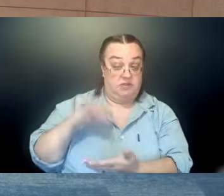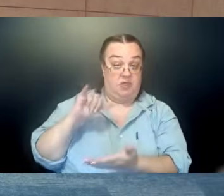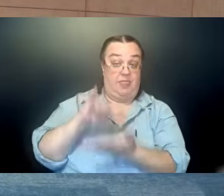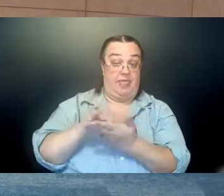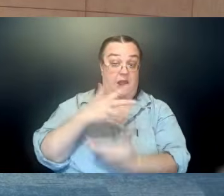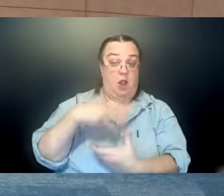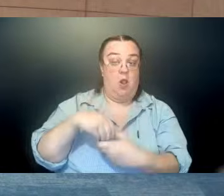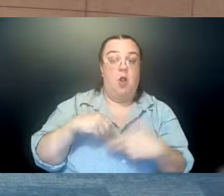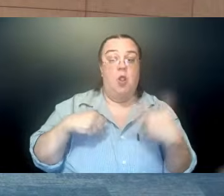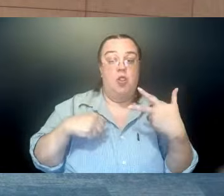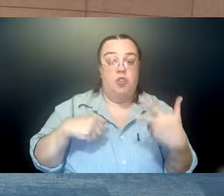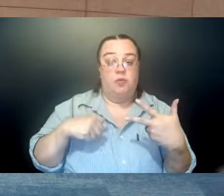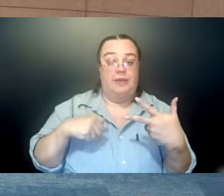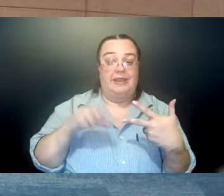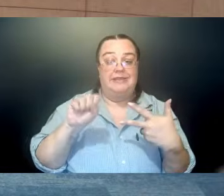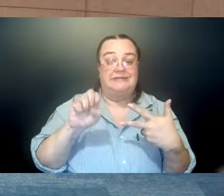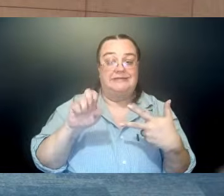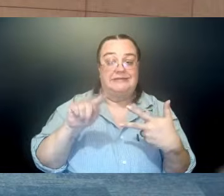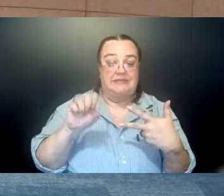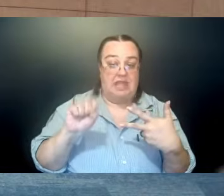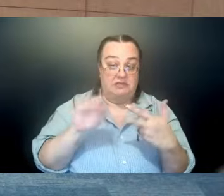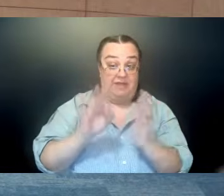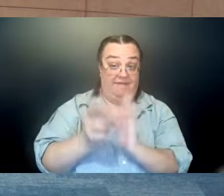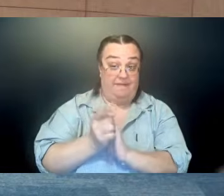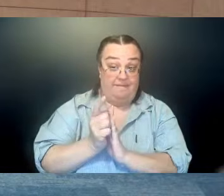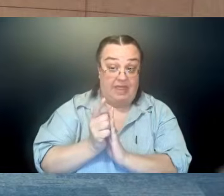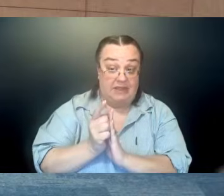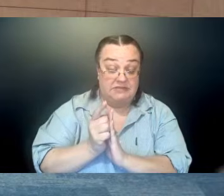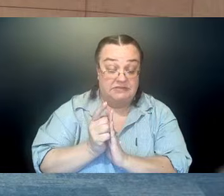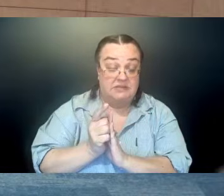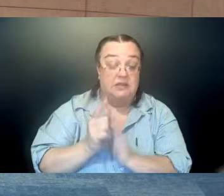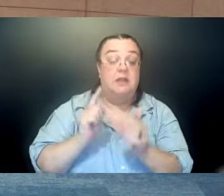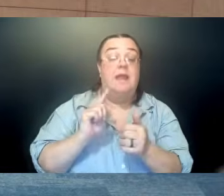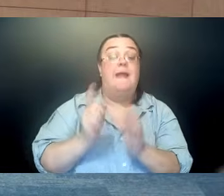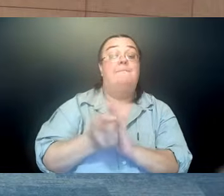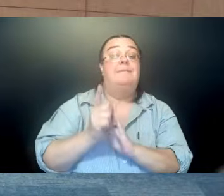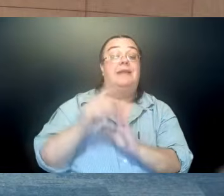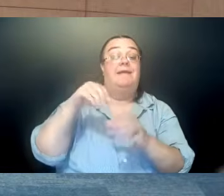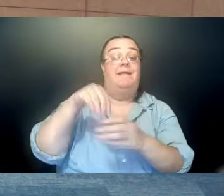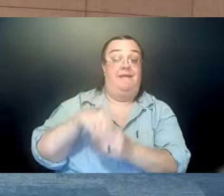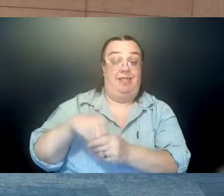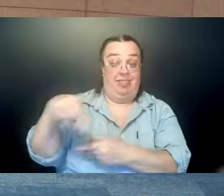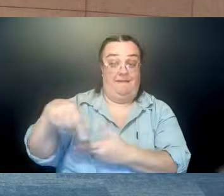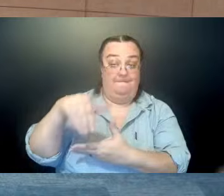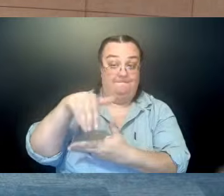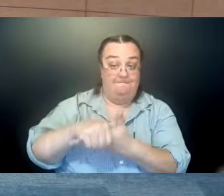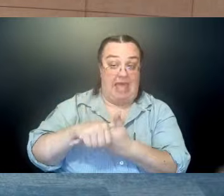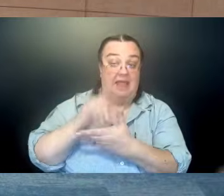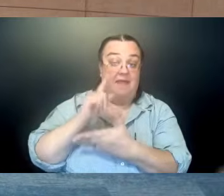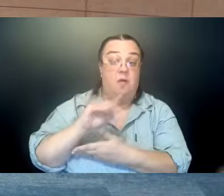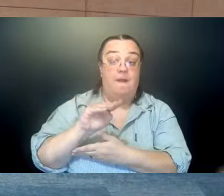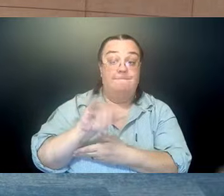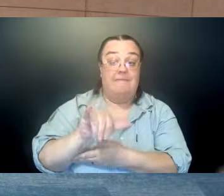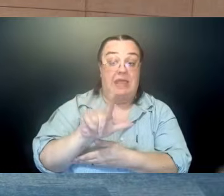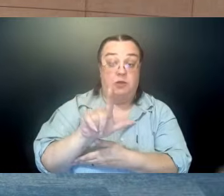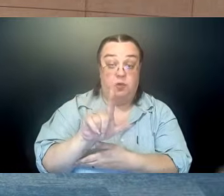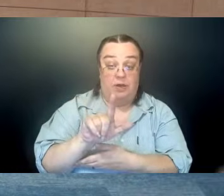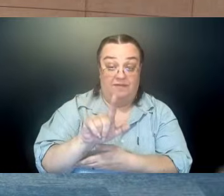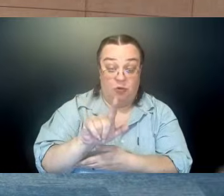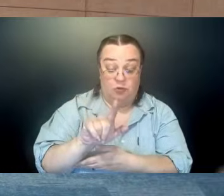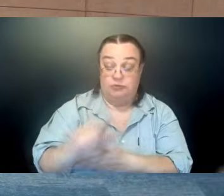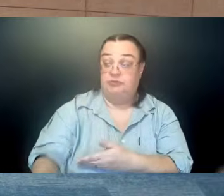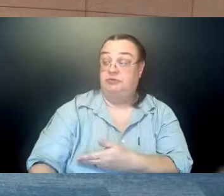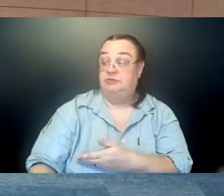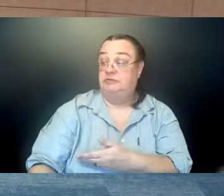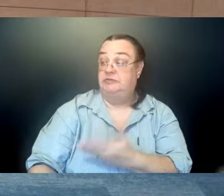3 sets of minutes. The minutes in your packet for May 21st